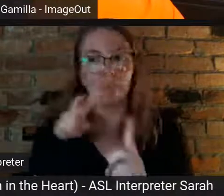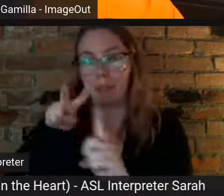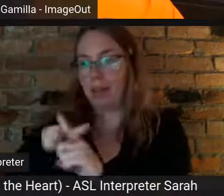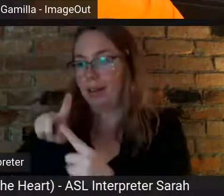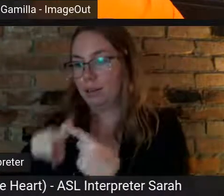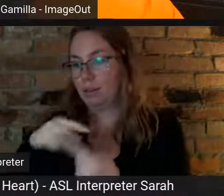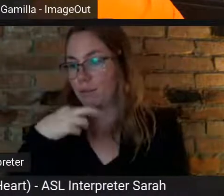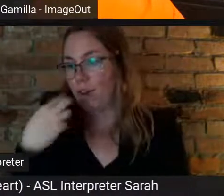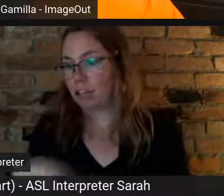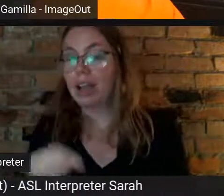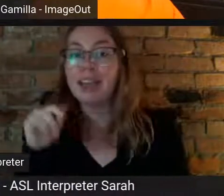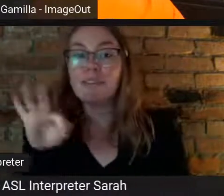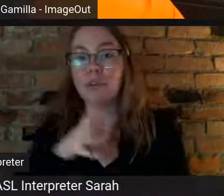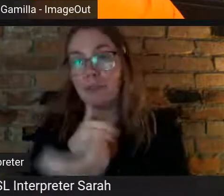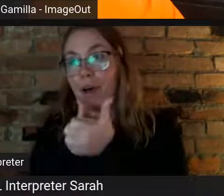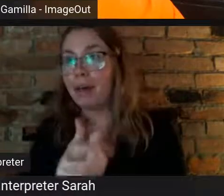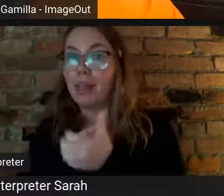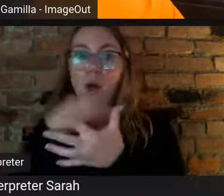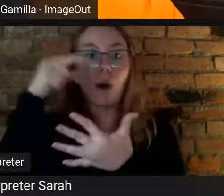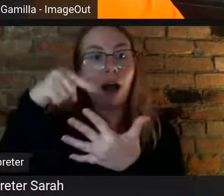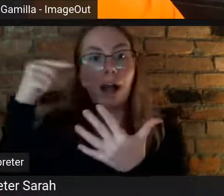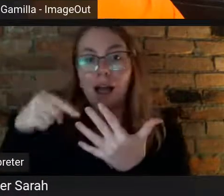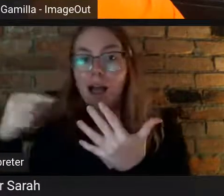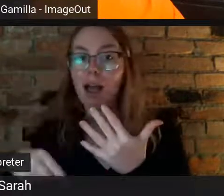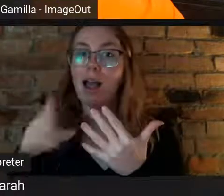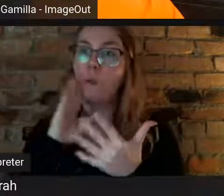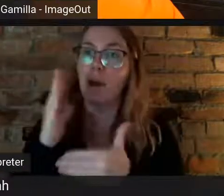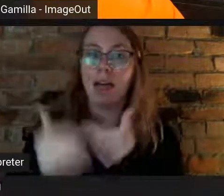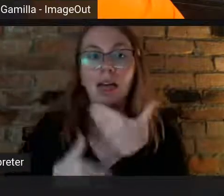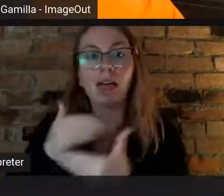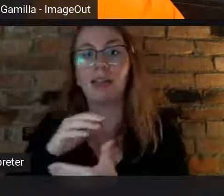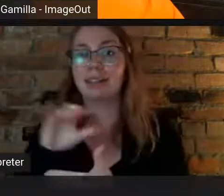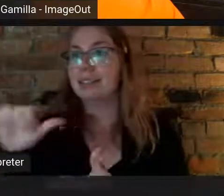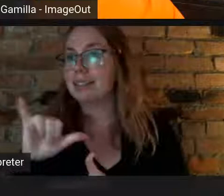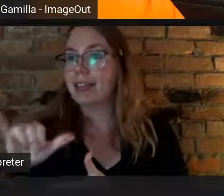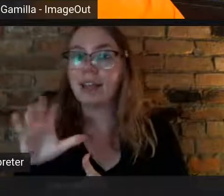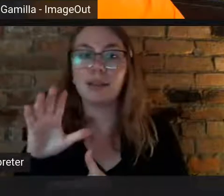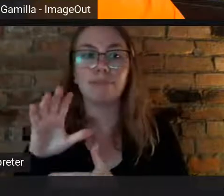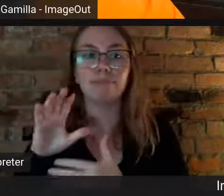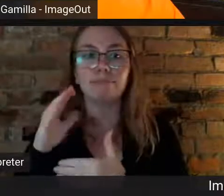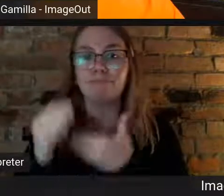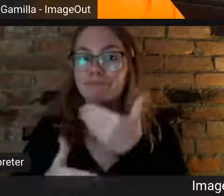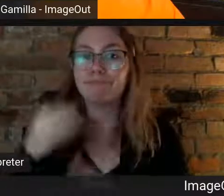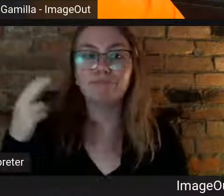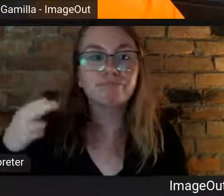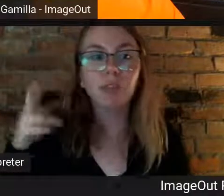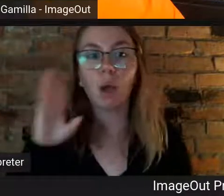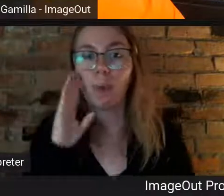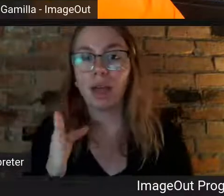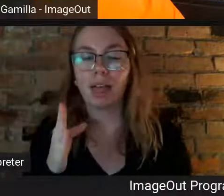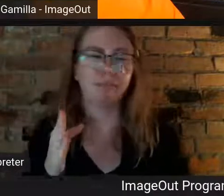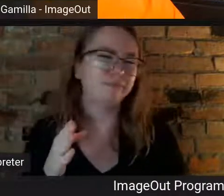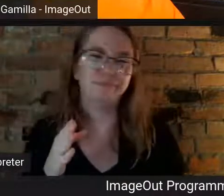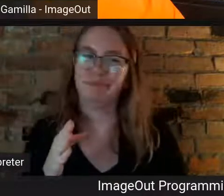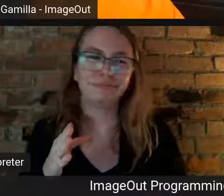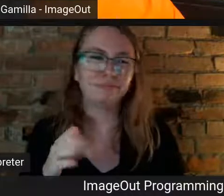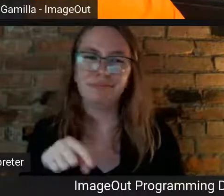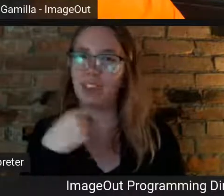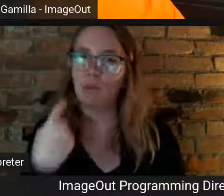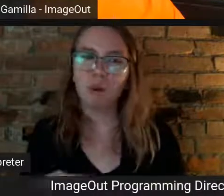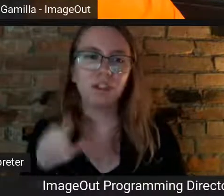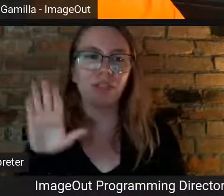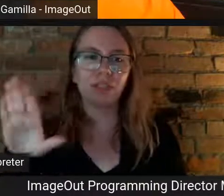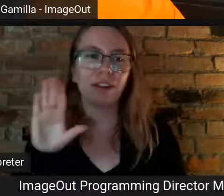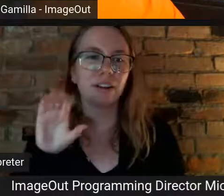A, B, C, you'll be on the right road and you'll have same-sex marriage soon. Russia is it's on its own path. And I